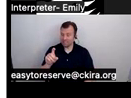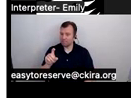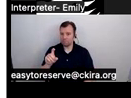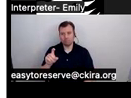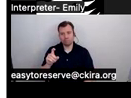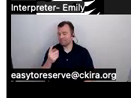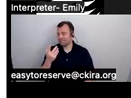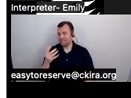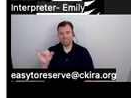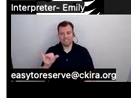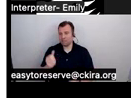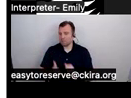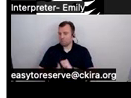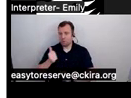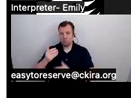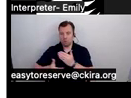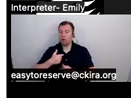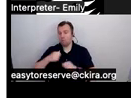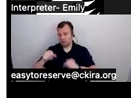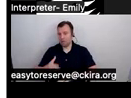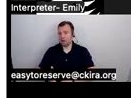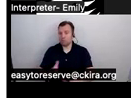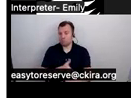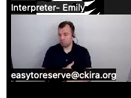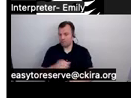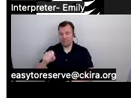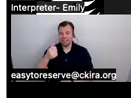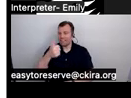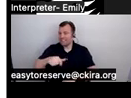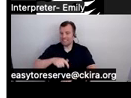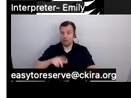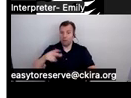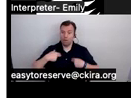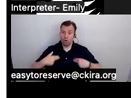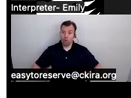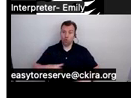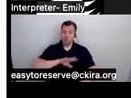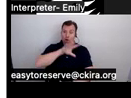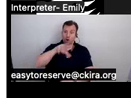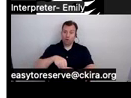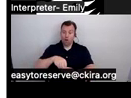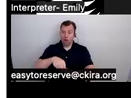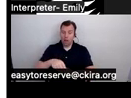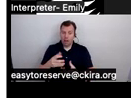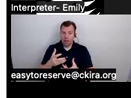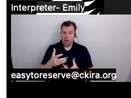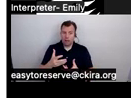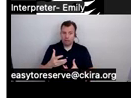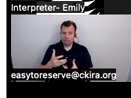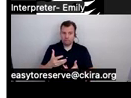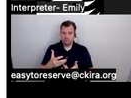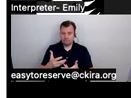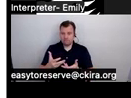Like many processes, it probably can be improved. Anytime you have sort of human involved with the process, or with any type of thing, there could